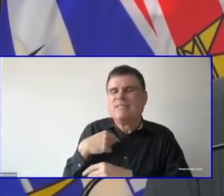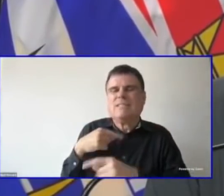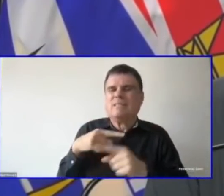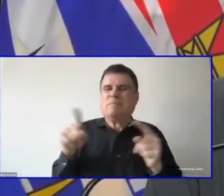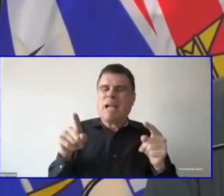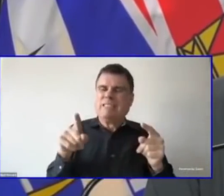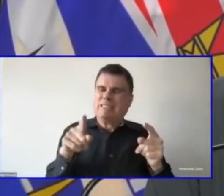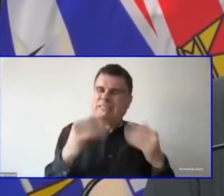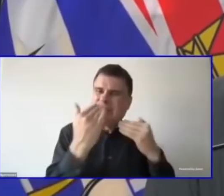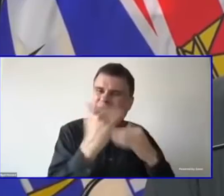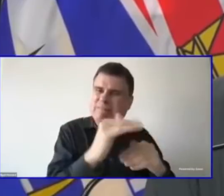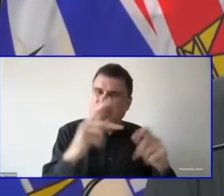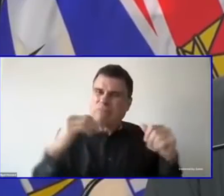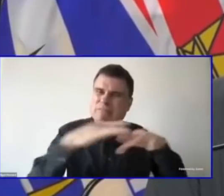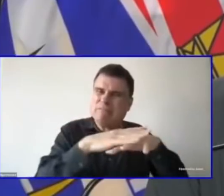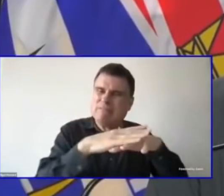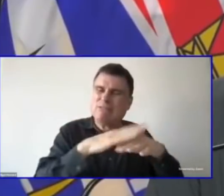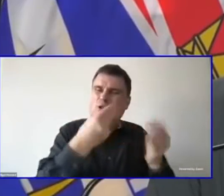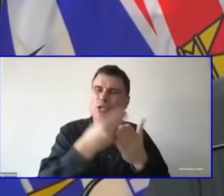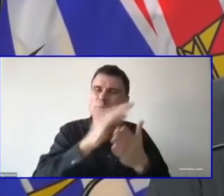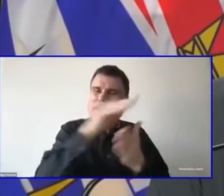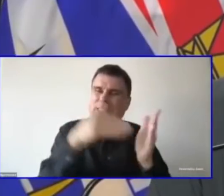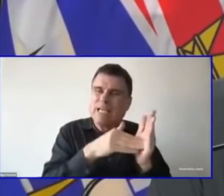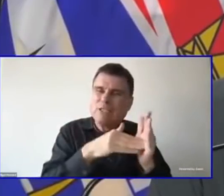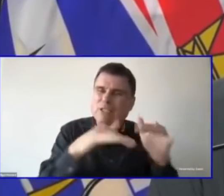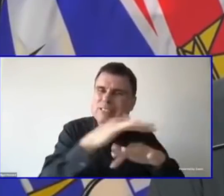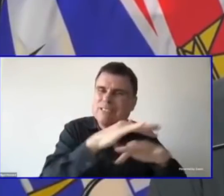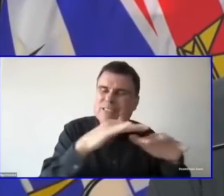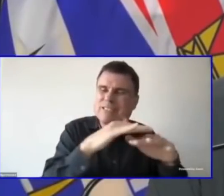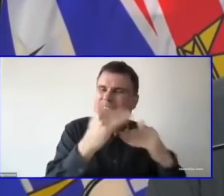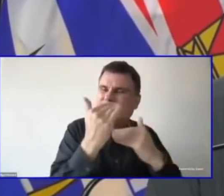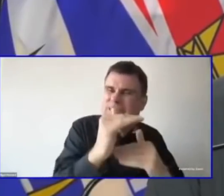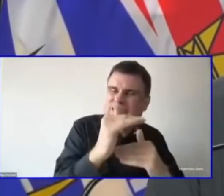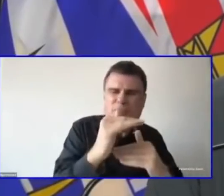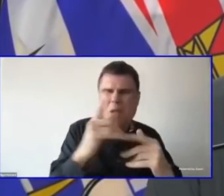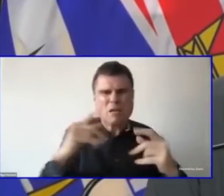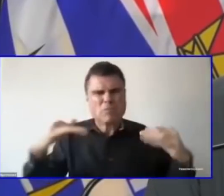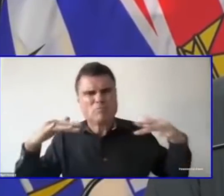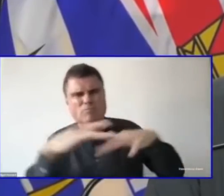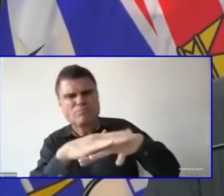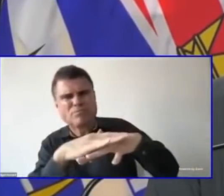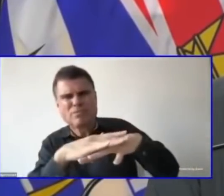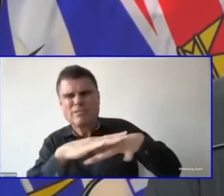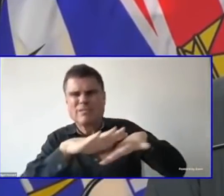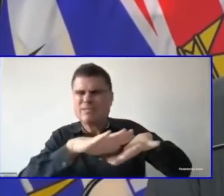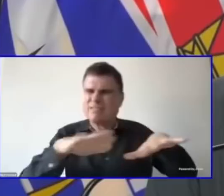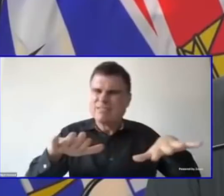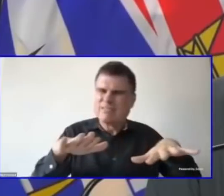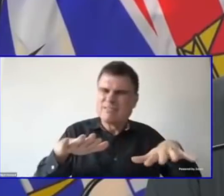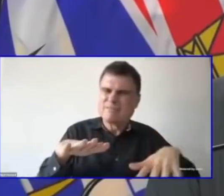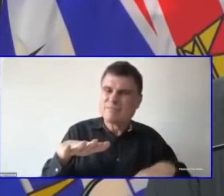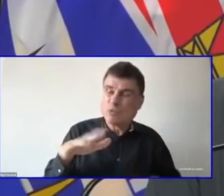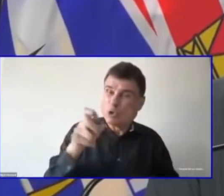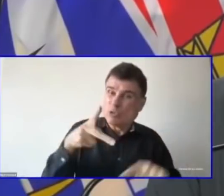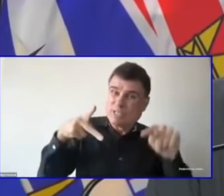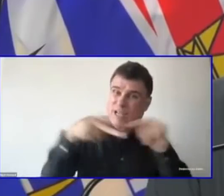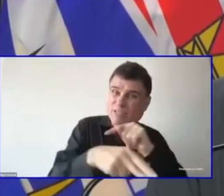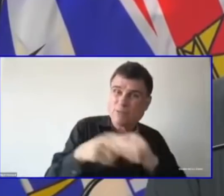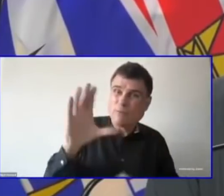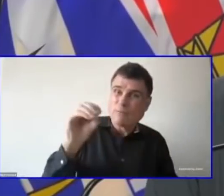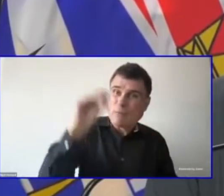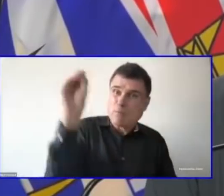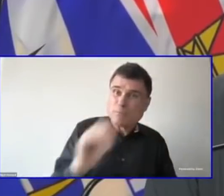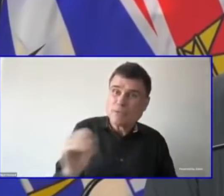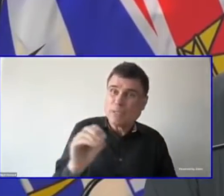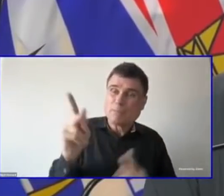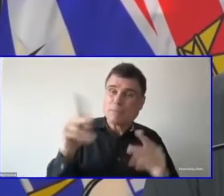retail shops, bring it down to 50% or 25% if that is a risk as well, and we're seeing people gather in those locations as well, Boxing